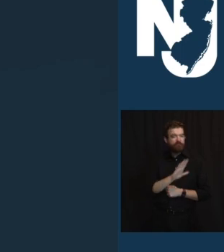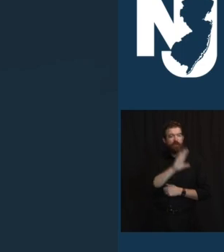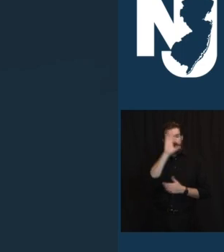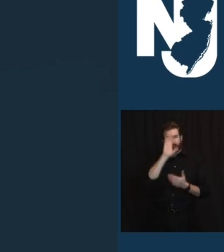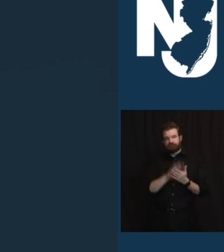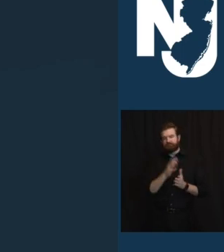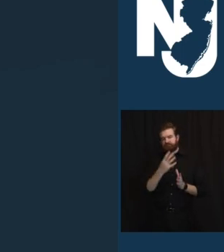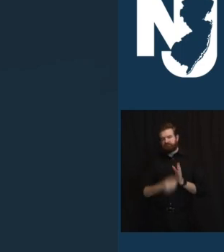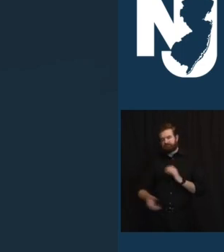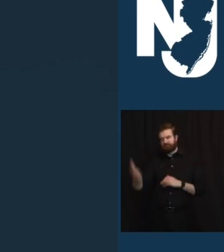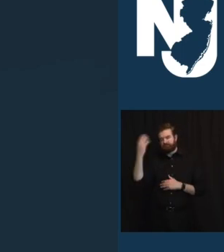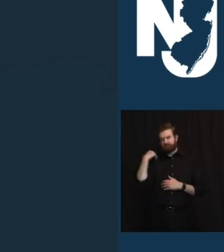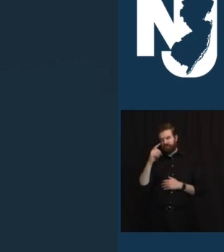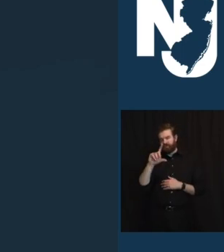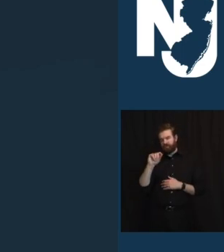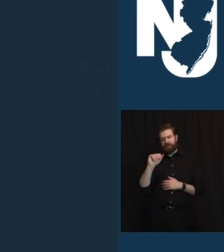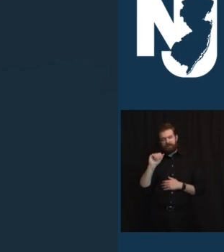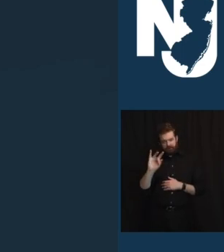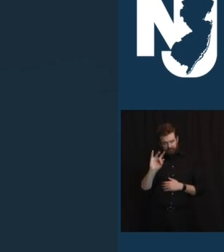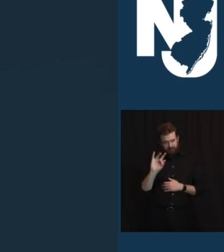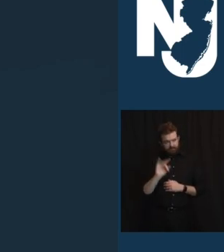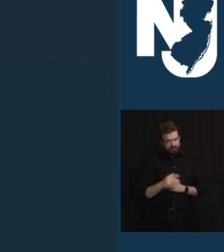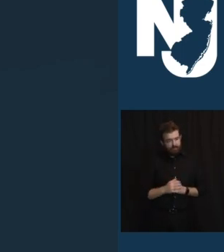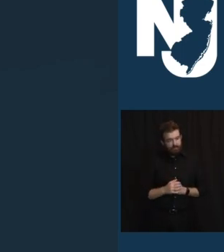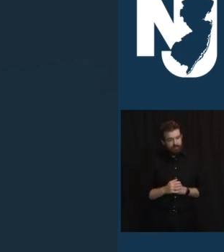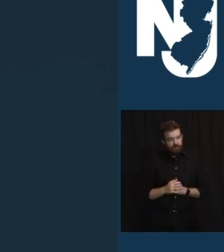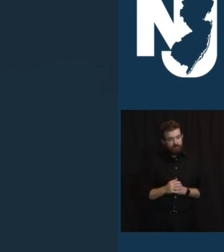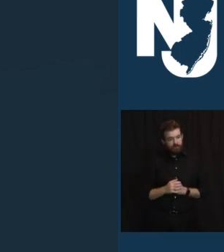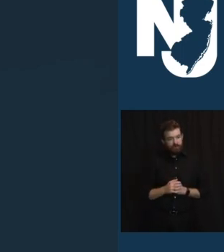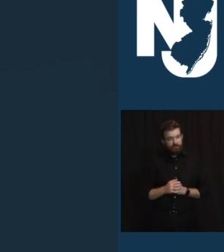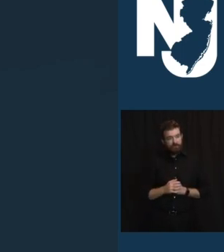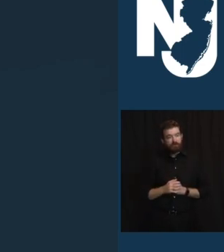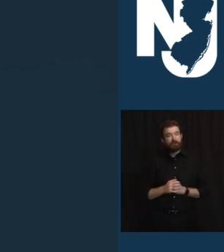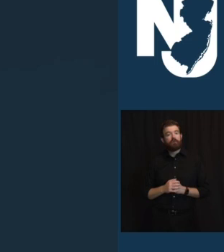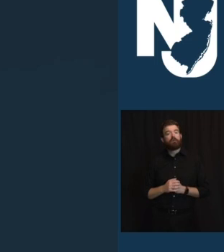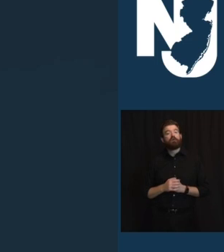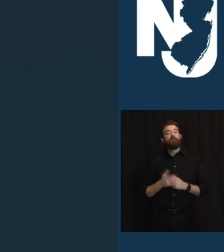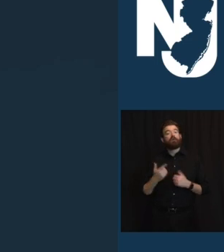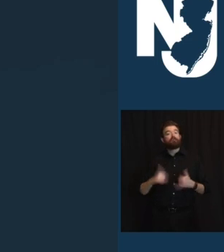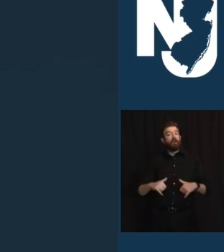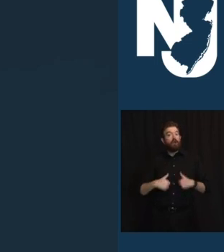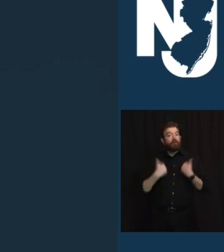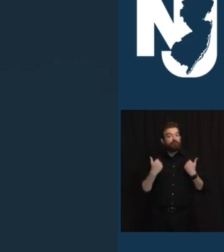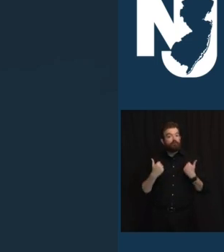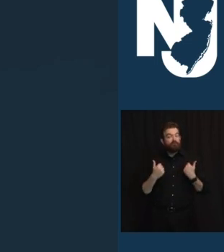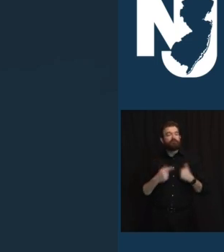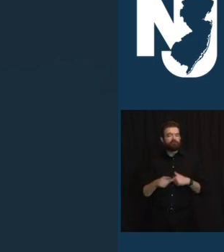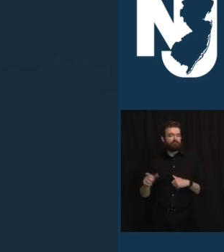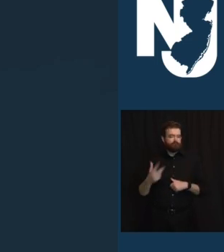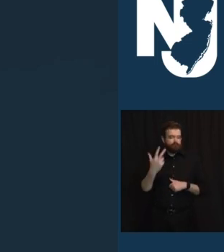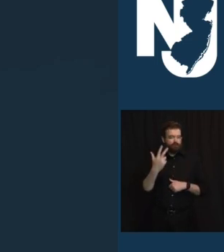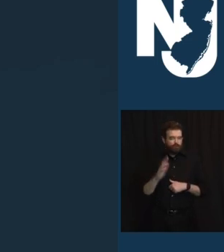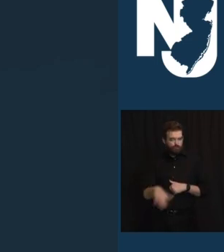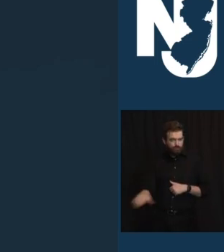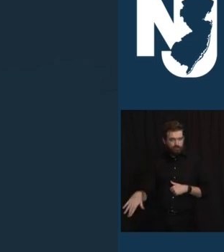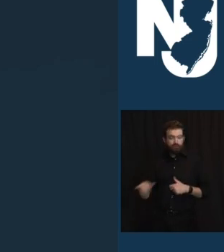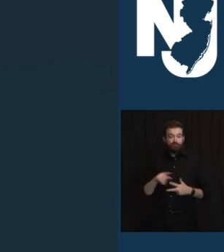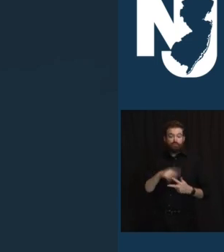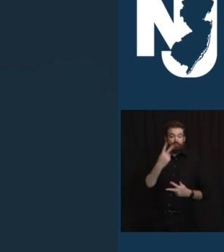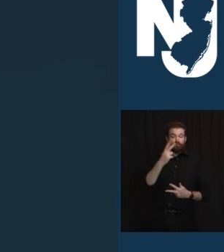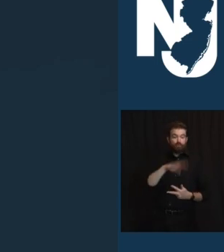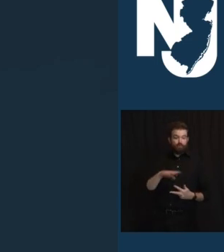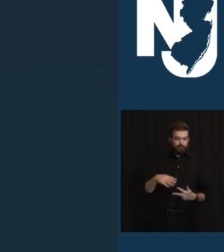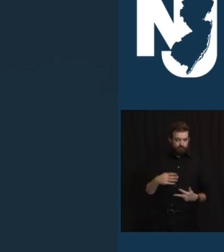her kids, Kathy, Jamie, and Jimmer. I spoke to all of them on Monday. Kathy and Jimmer are in Jersey. Jamie is